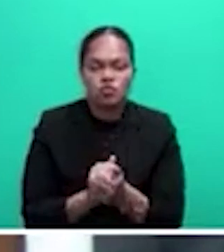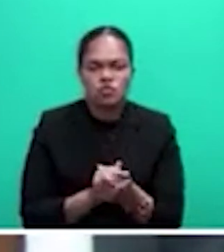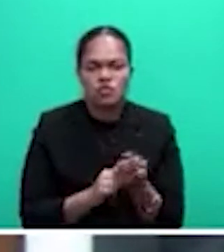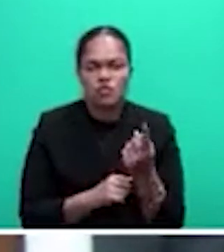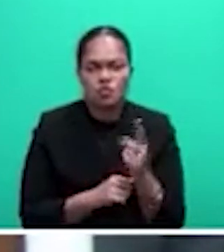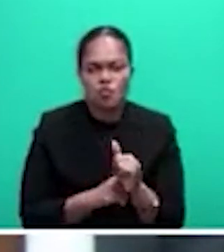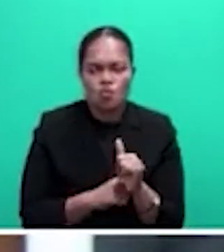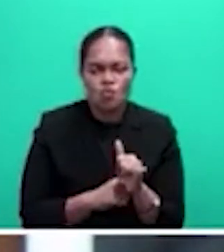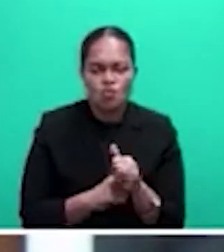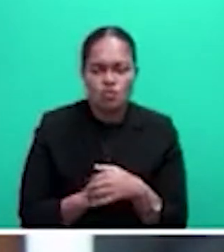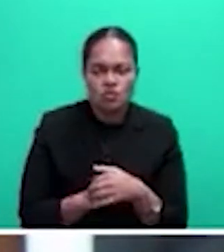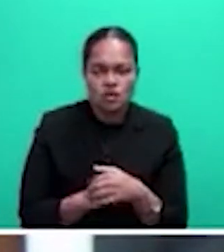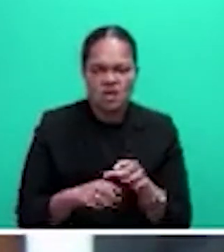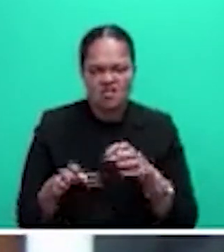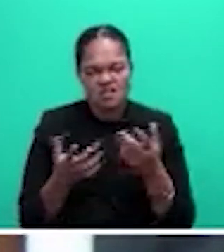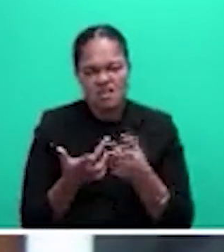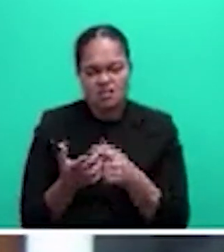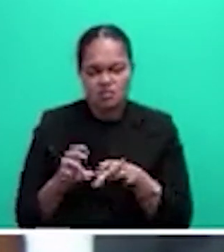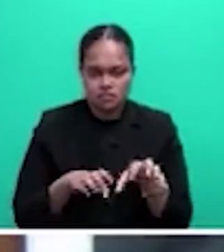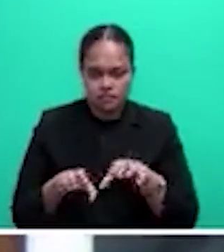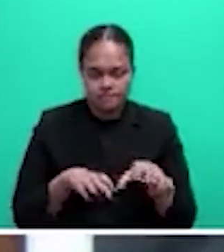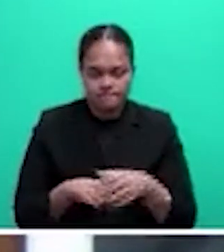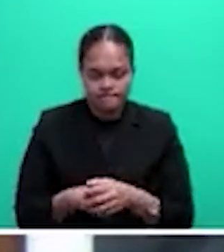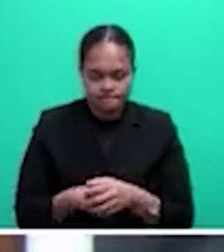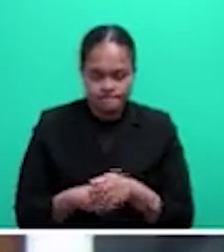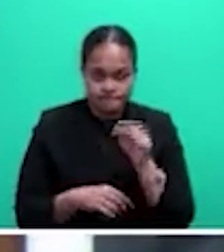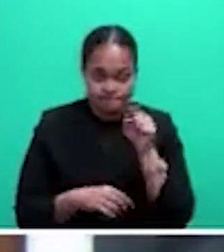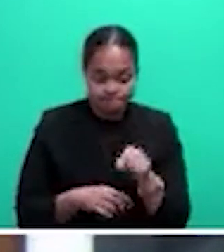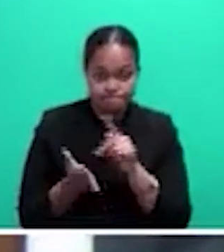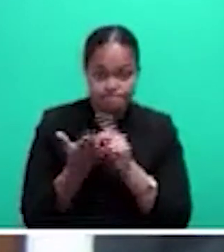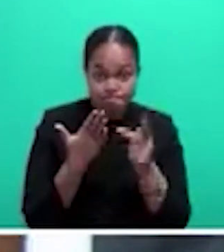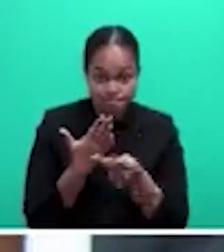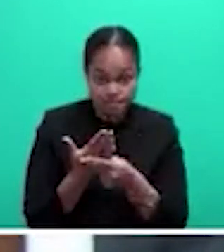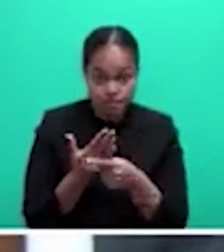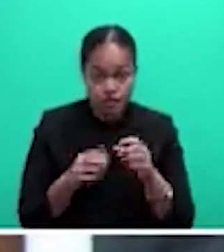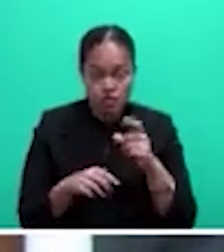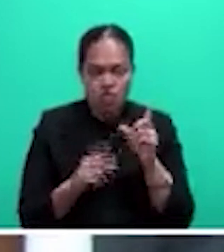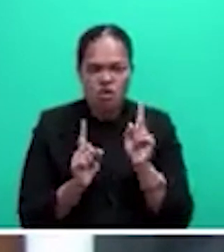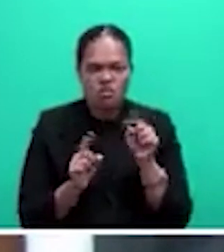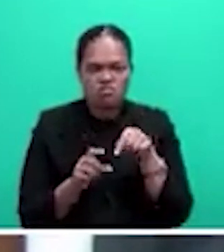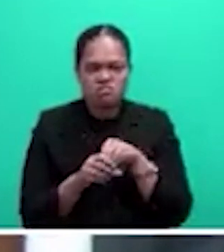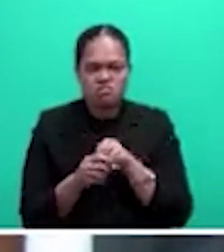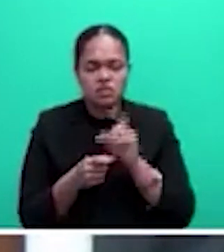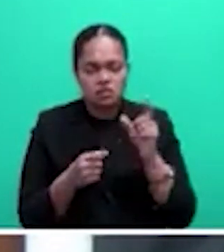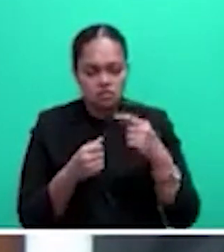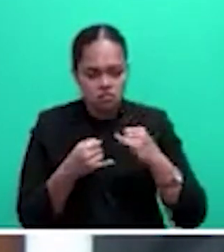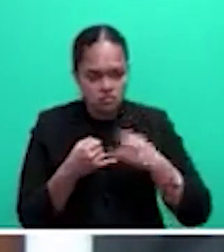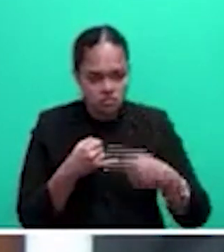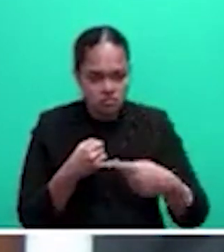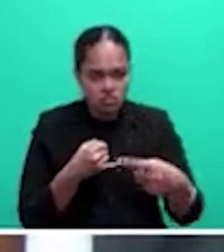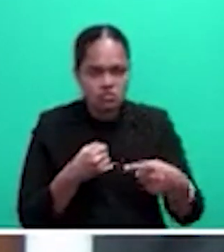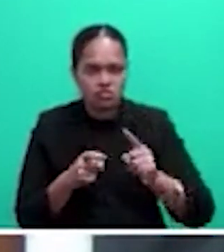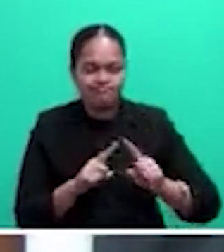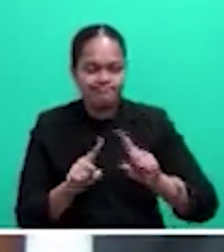leisure activities. These projects create sustainable and inclusive communities for people from